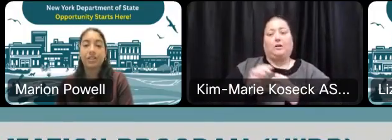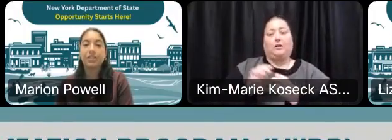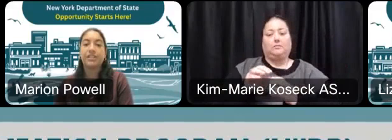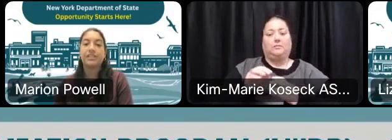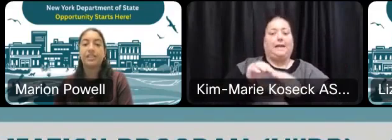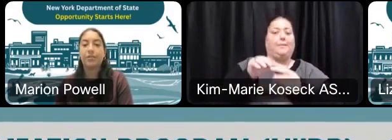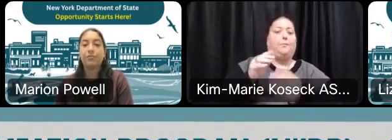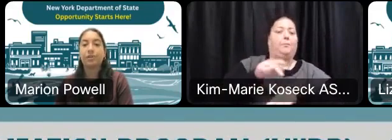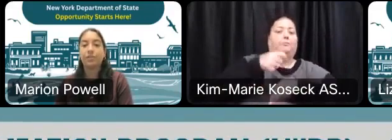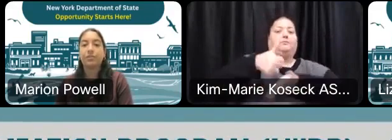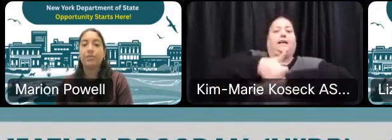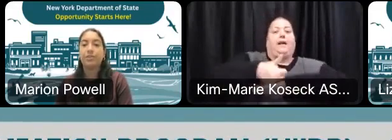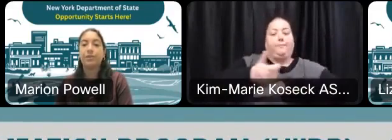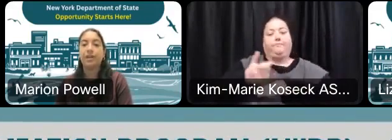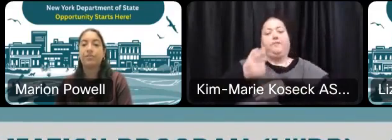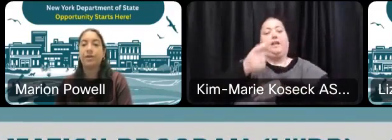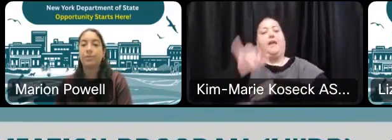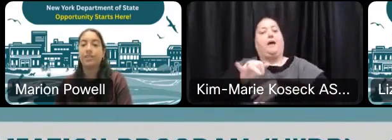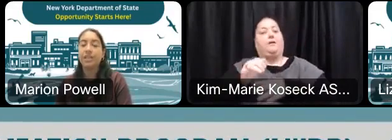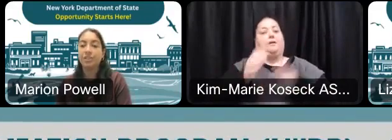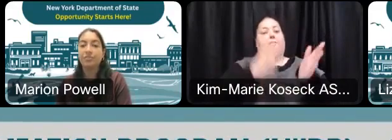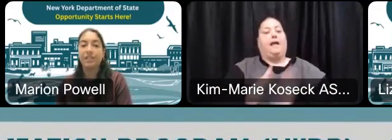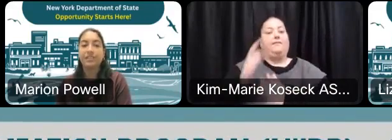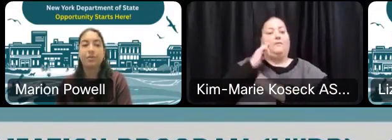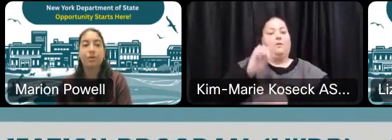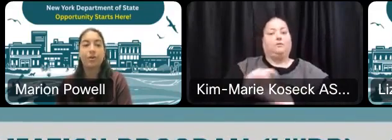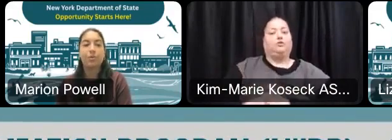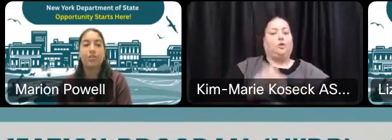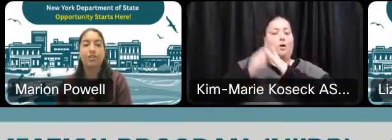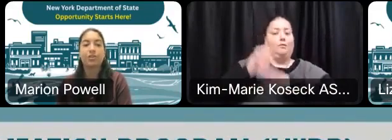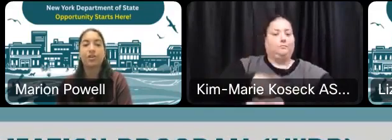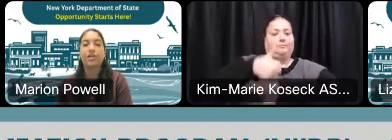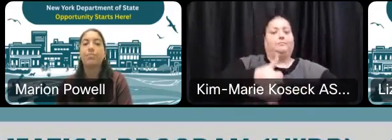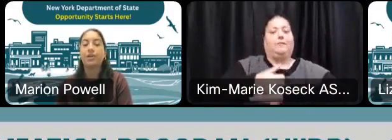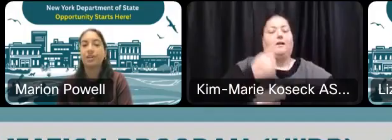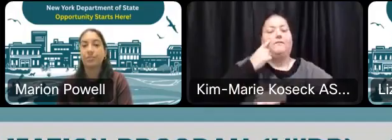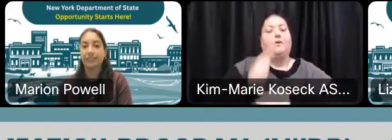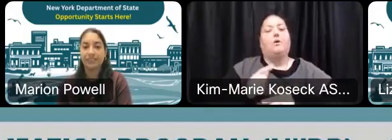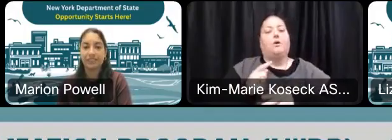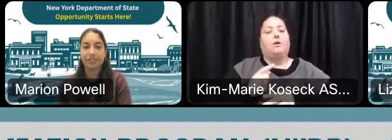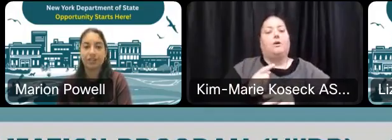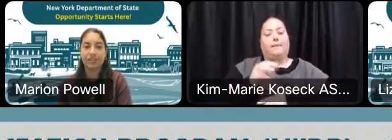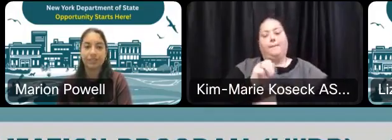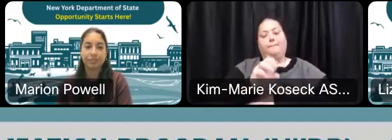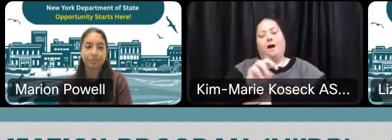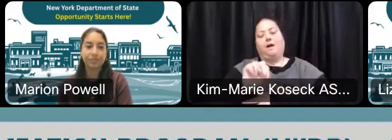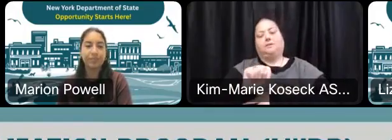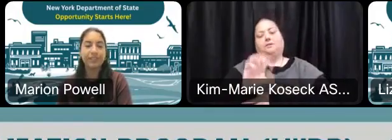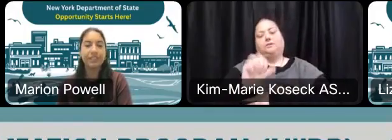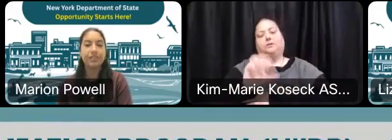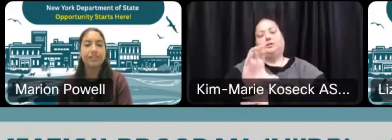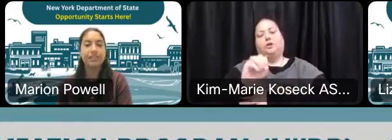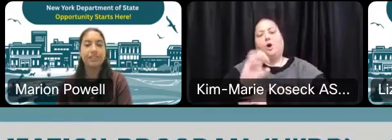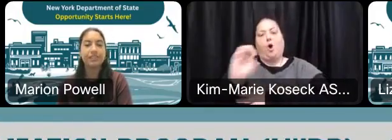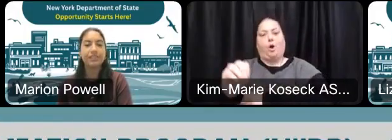implementation section that the town was also able to apply for implementation funds for a current project occurring in the Montauk Business District.